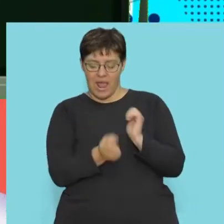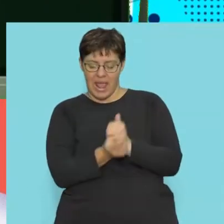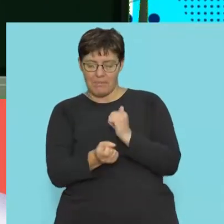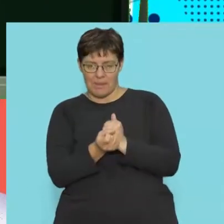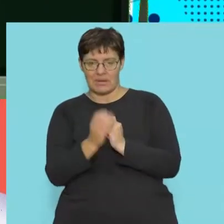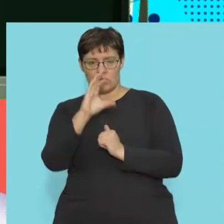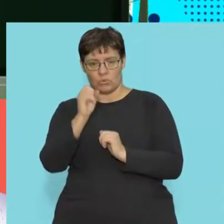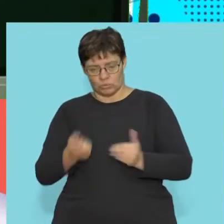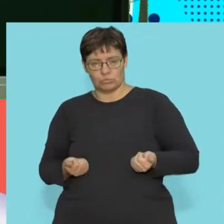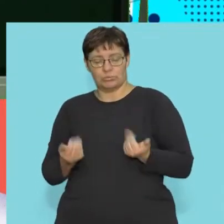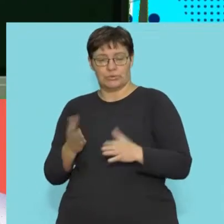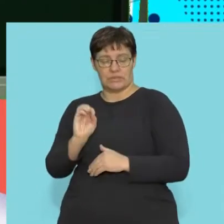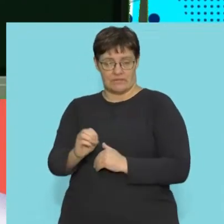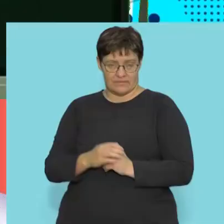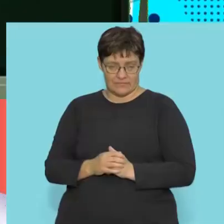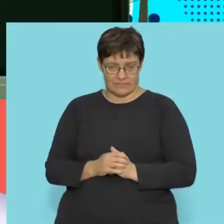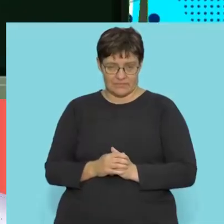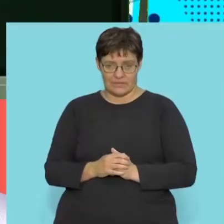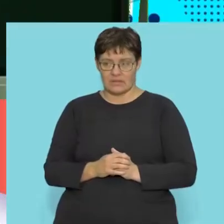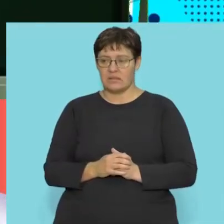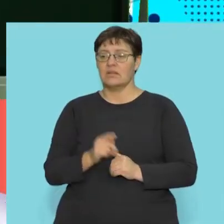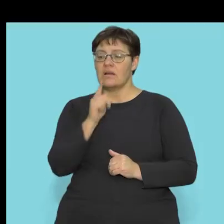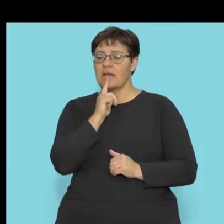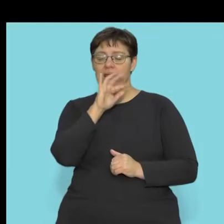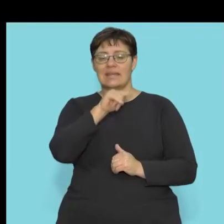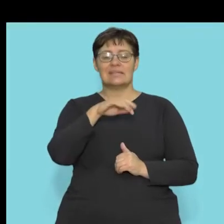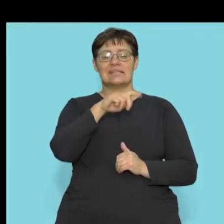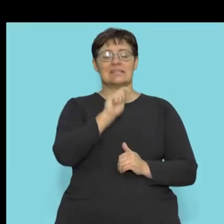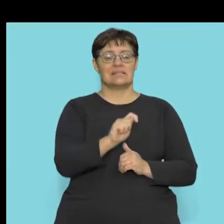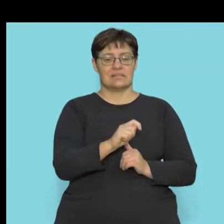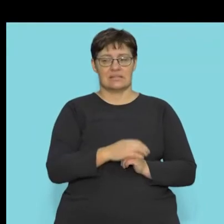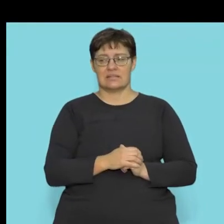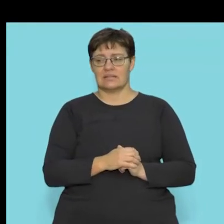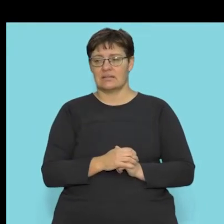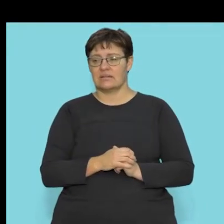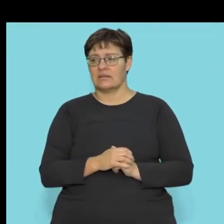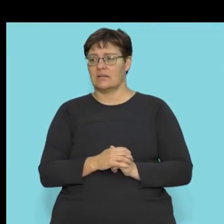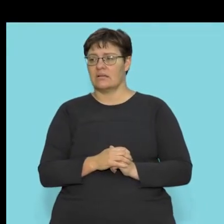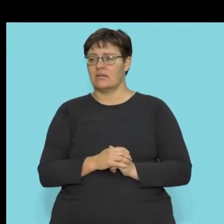is causing these bubbles to be produced. And finally, what is the yeast